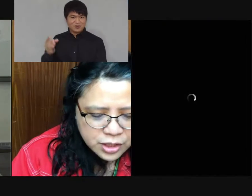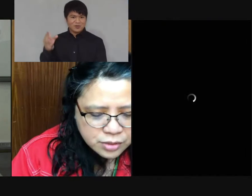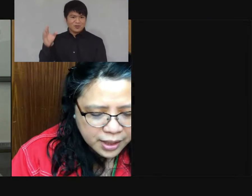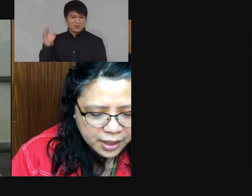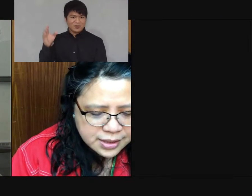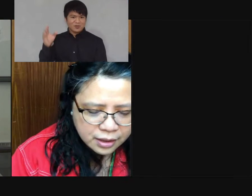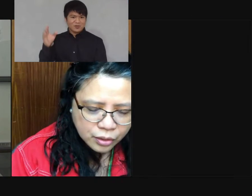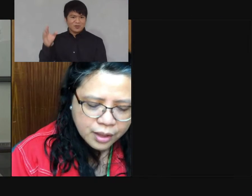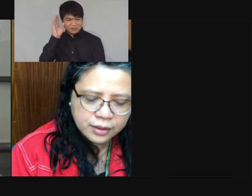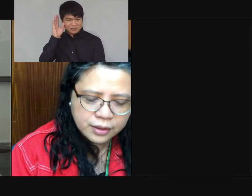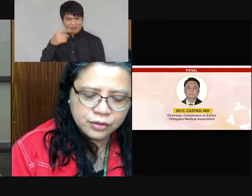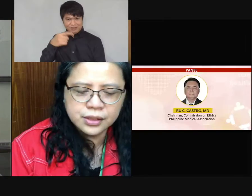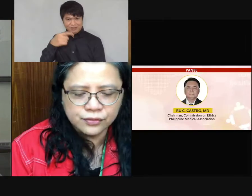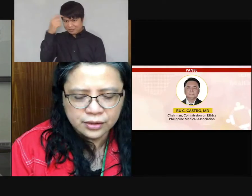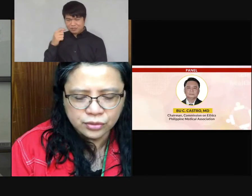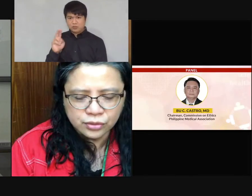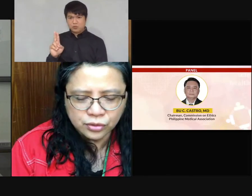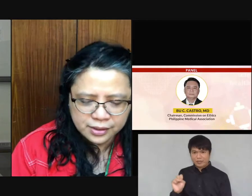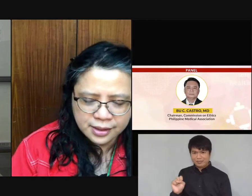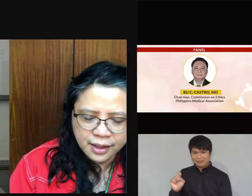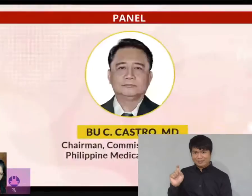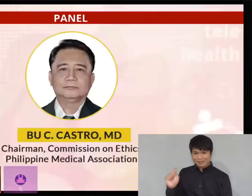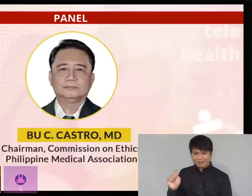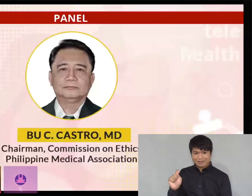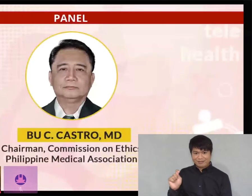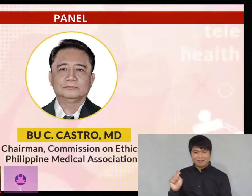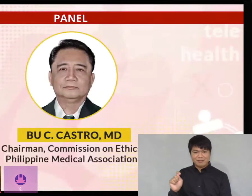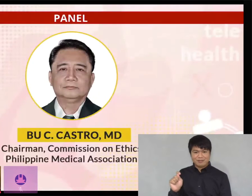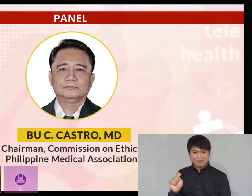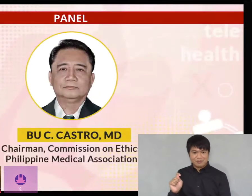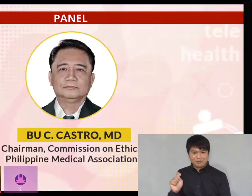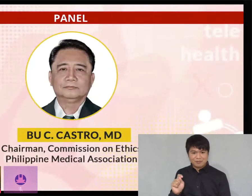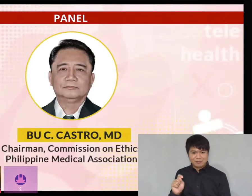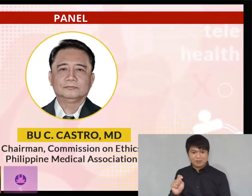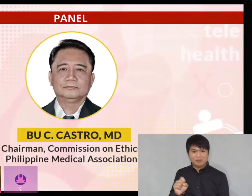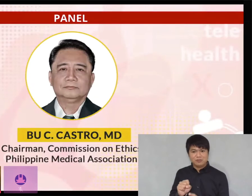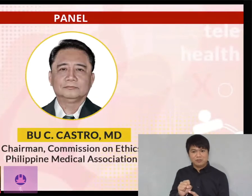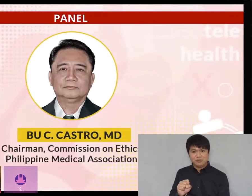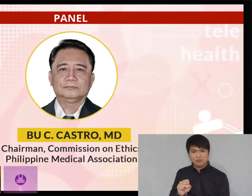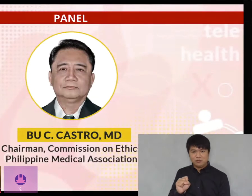finished medicine and law at the University of Santo Tomas and is actually a pathologist by